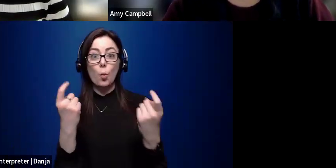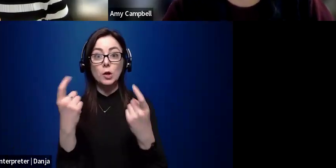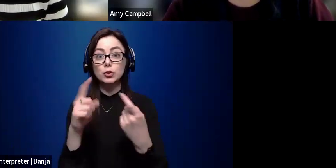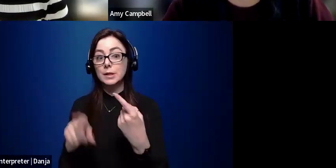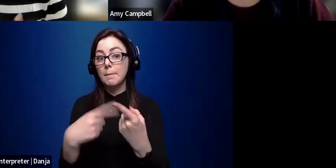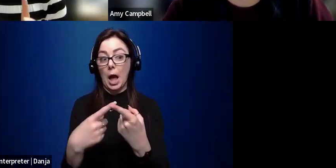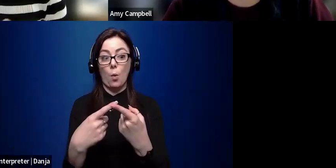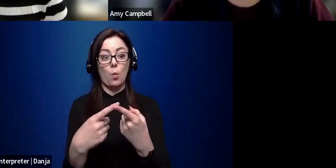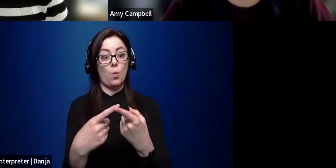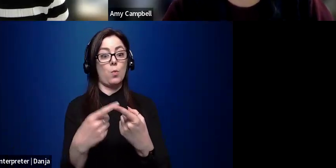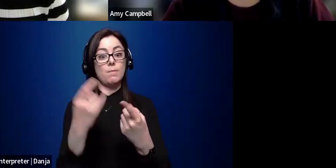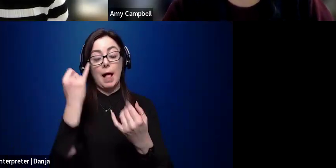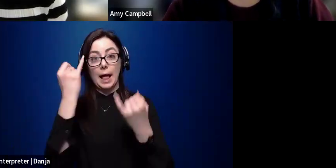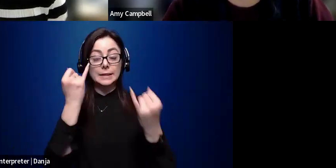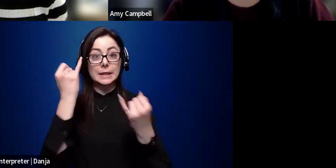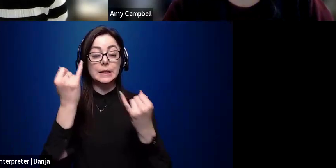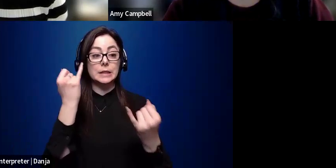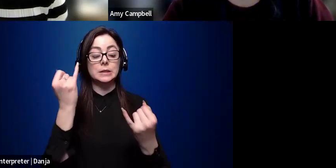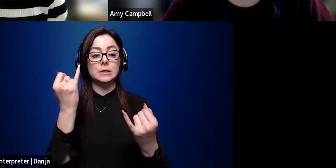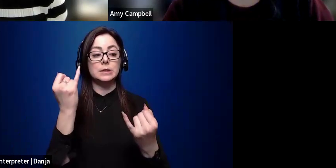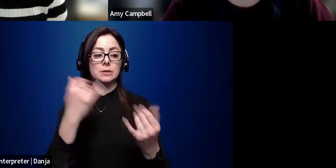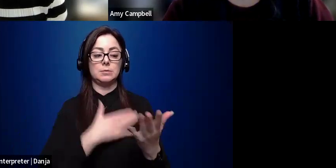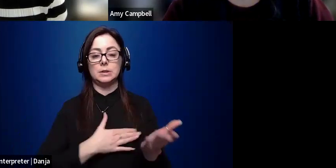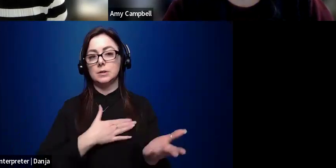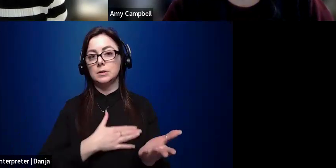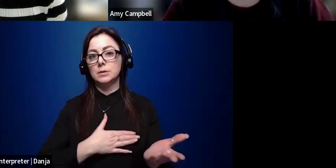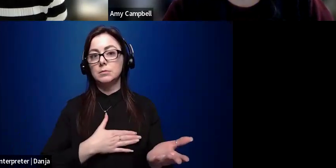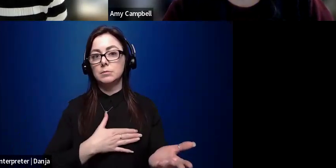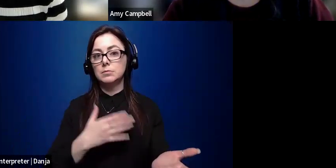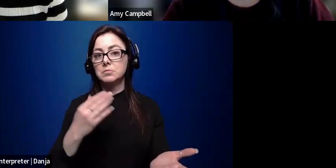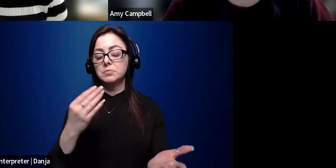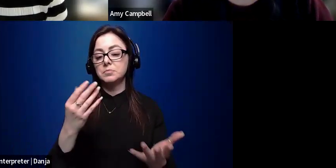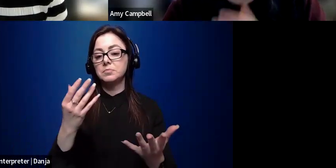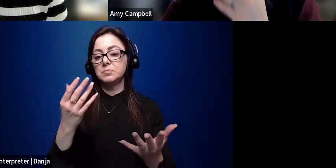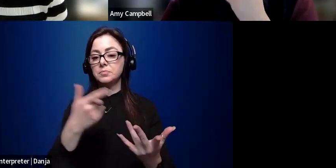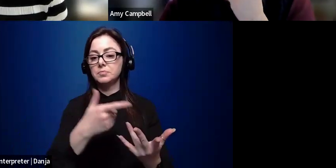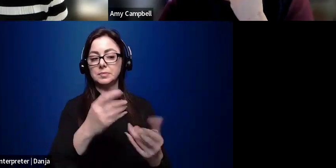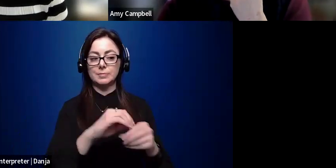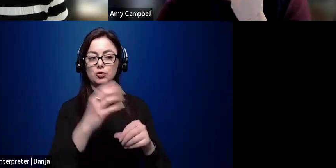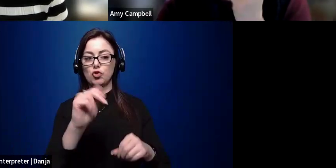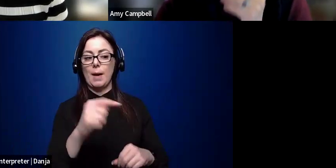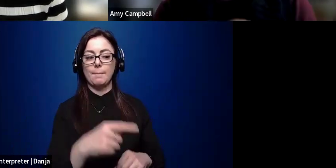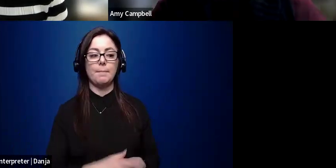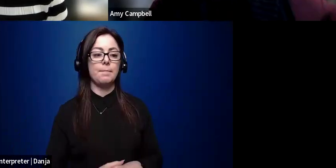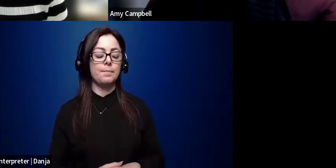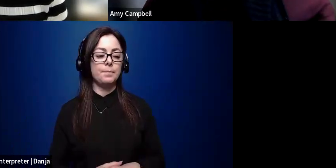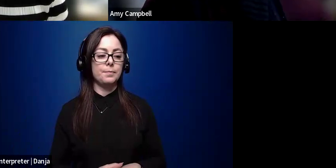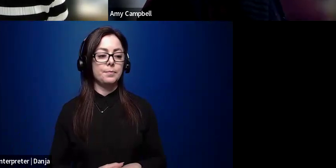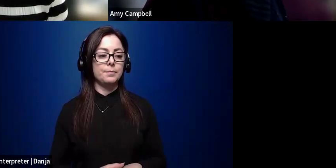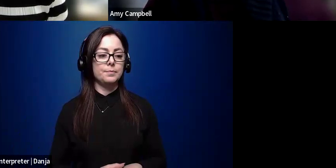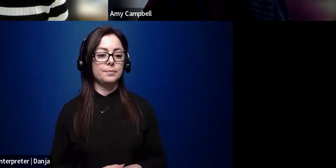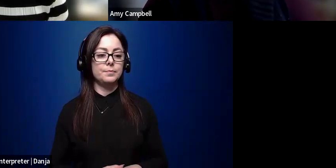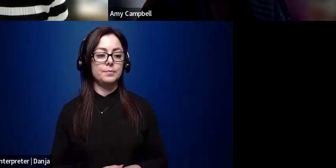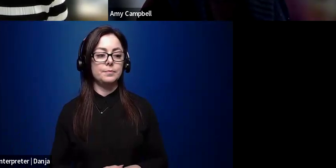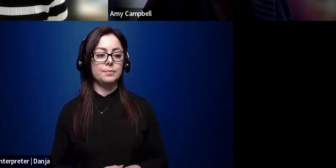about those ideas, please put them in the chat or save them for the end. Did want